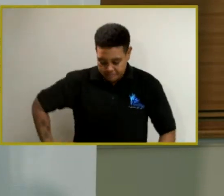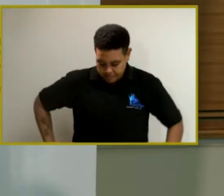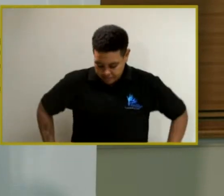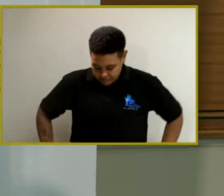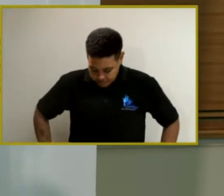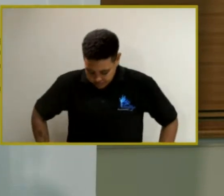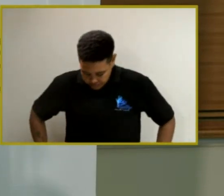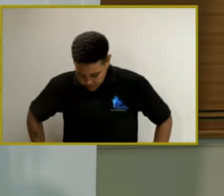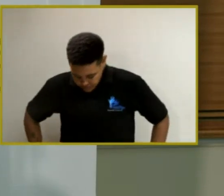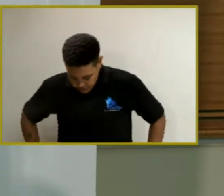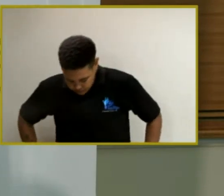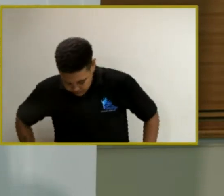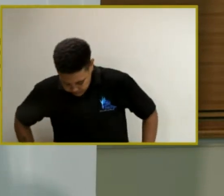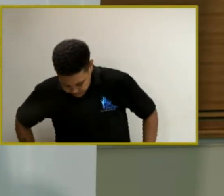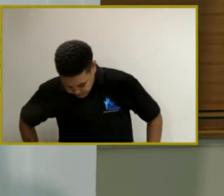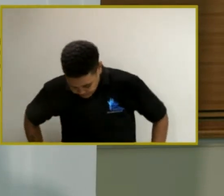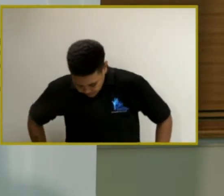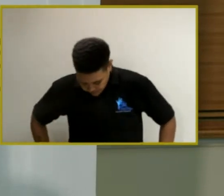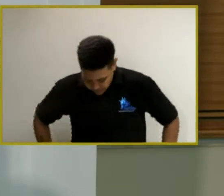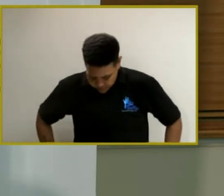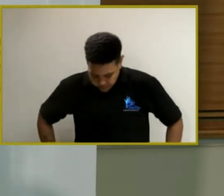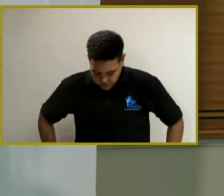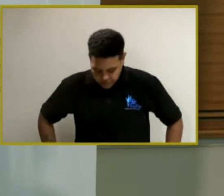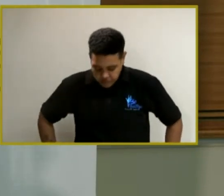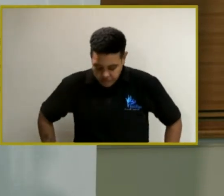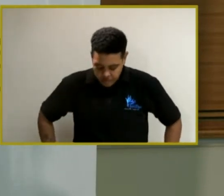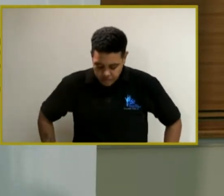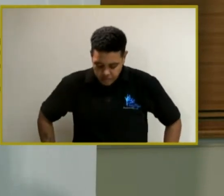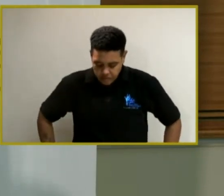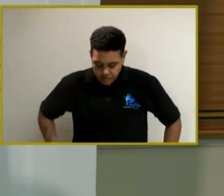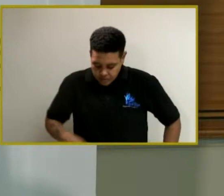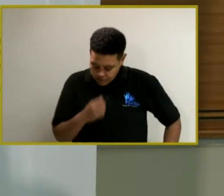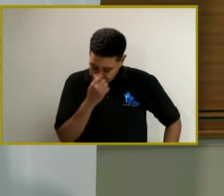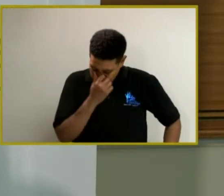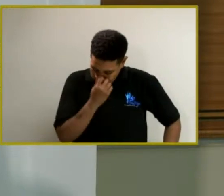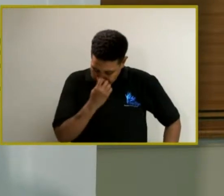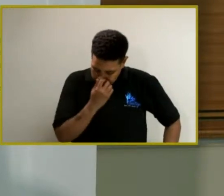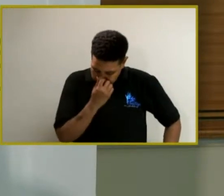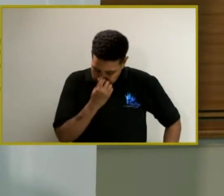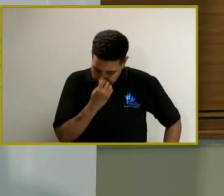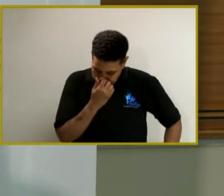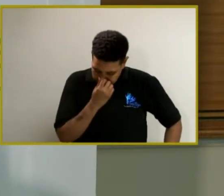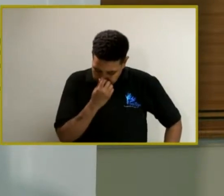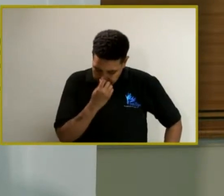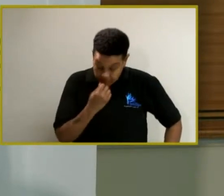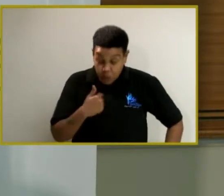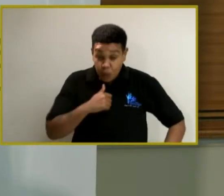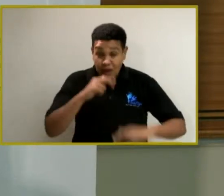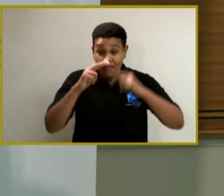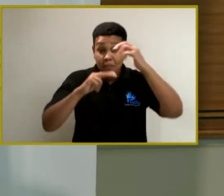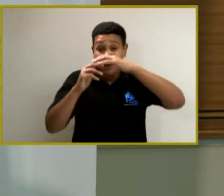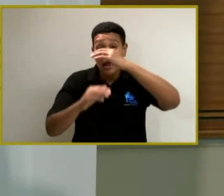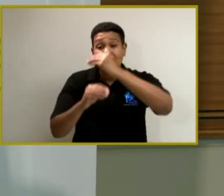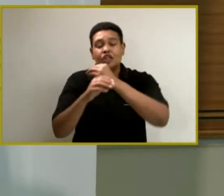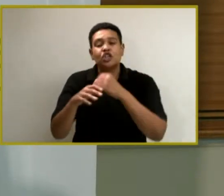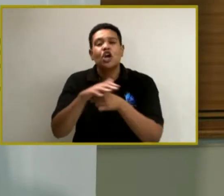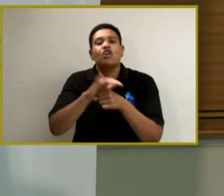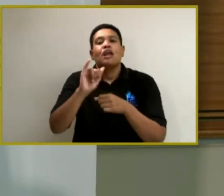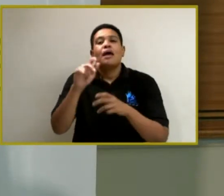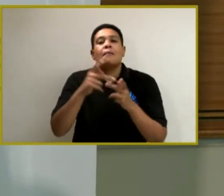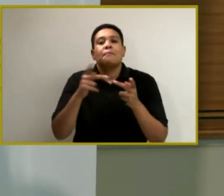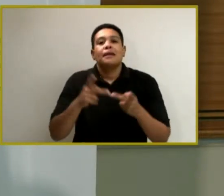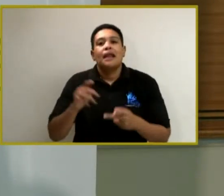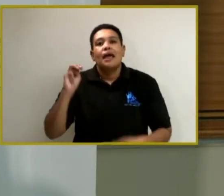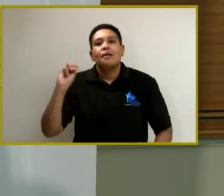those into areas for additional beds. We would have built some additional areas at places like Cornwall Regional